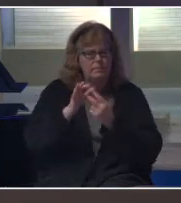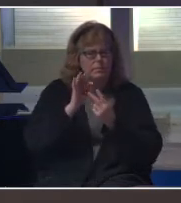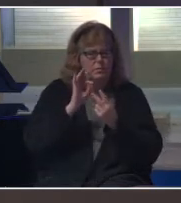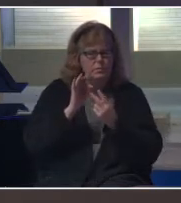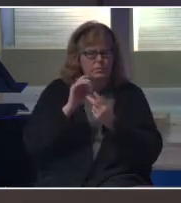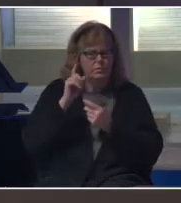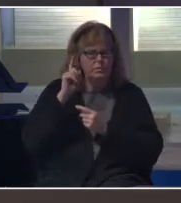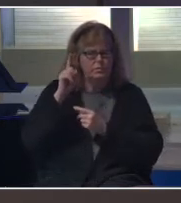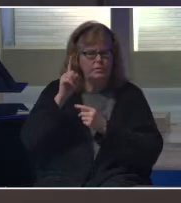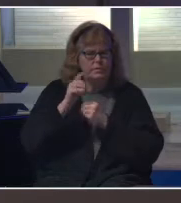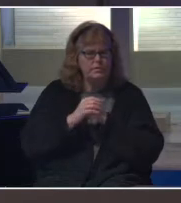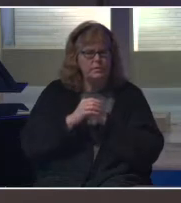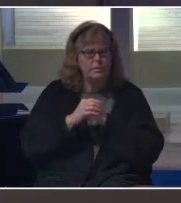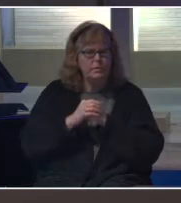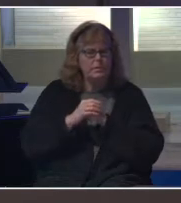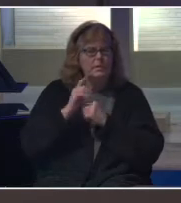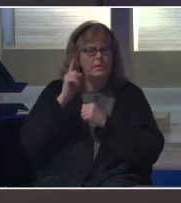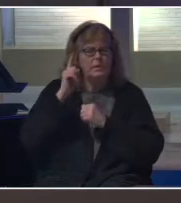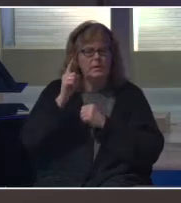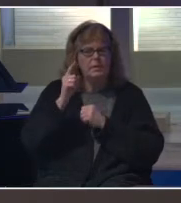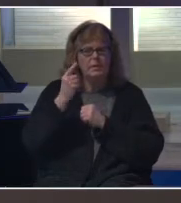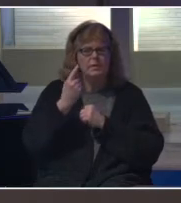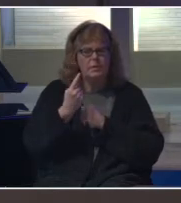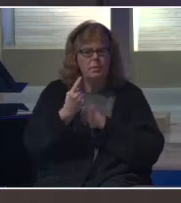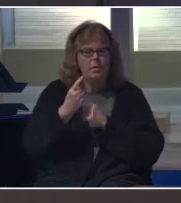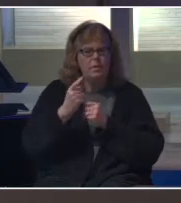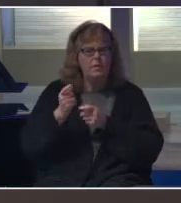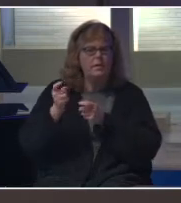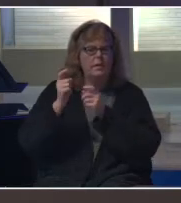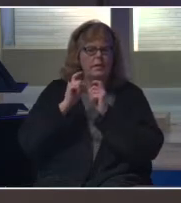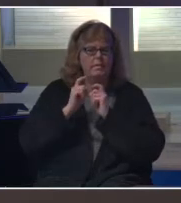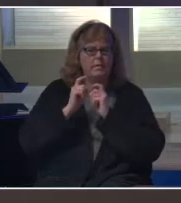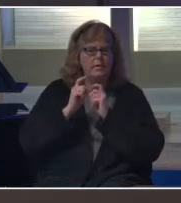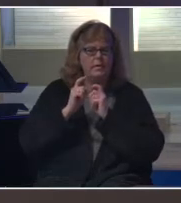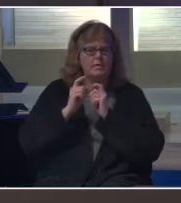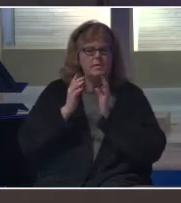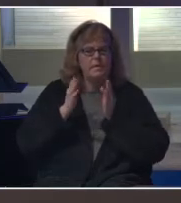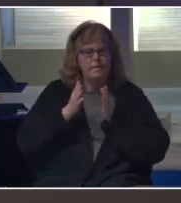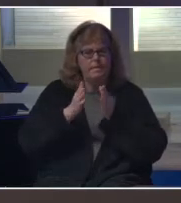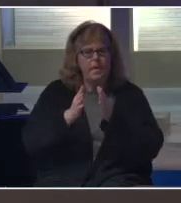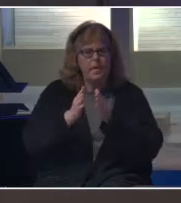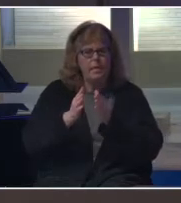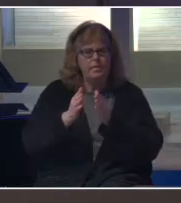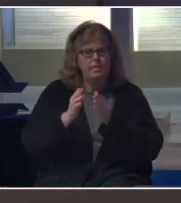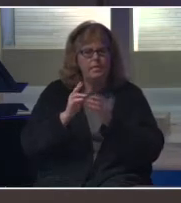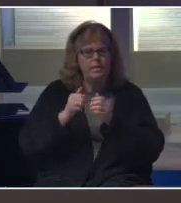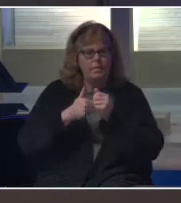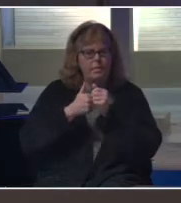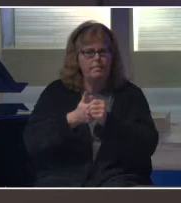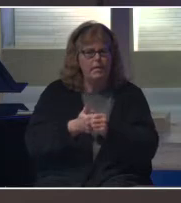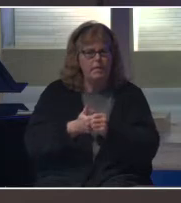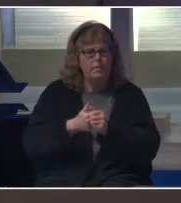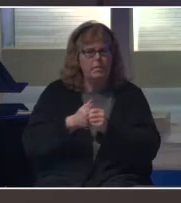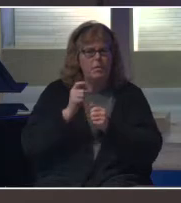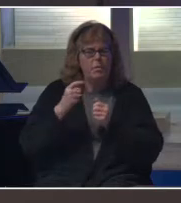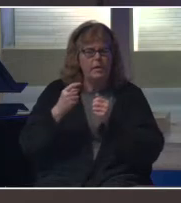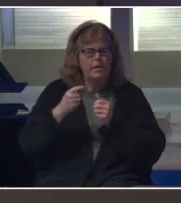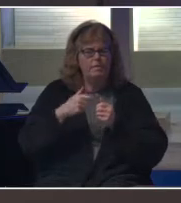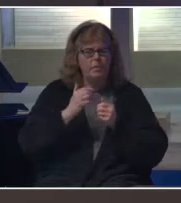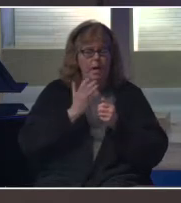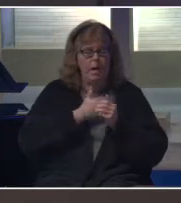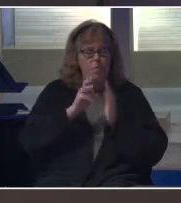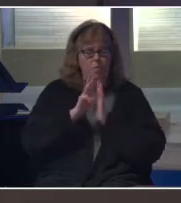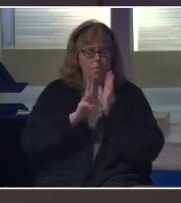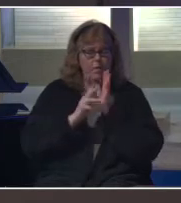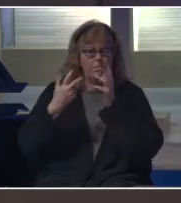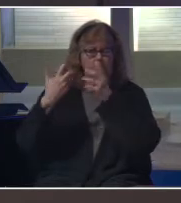God. He is the one who has given us the path that we are on, and we need to align our will with